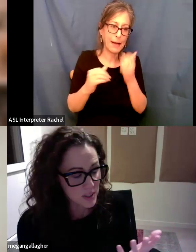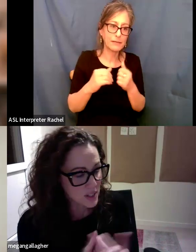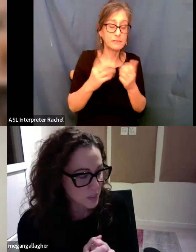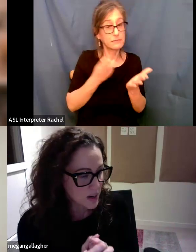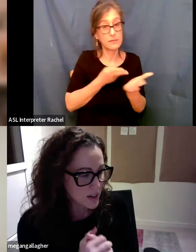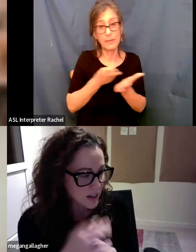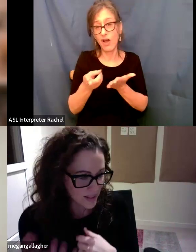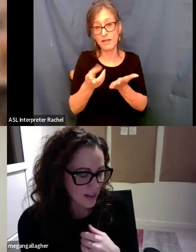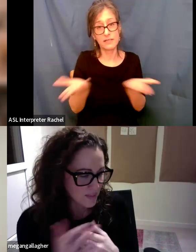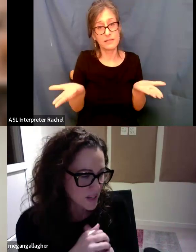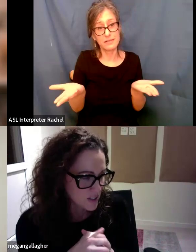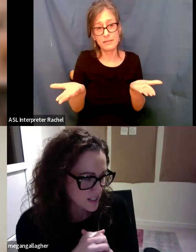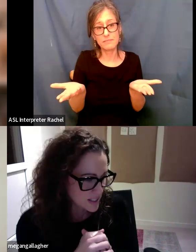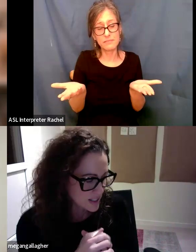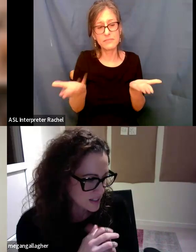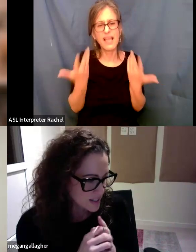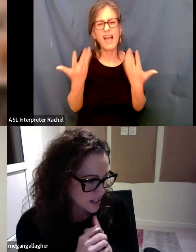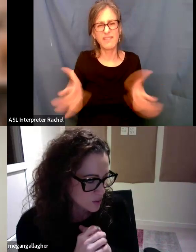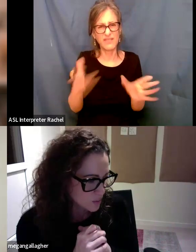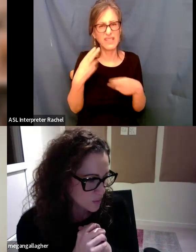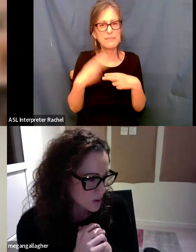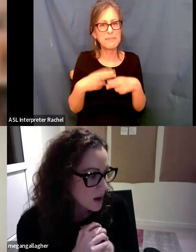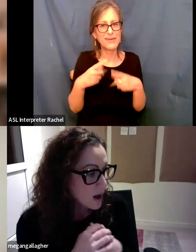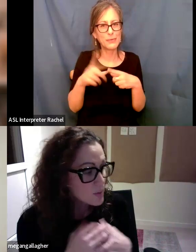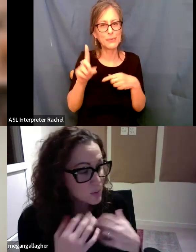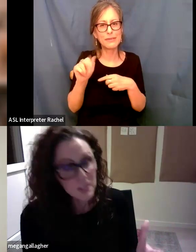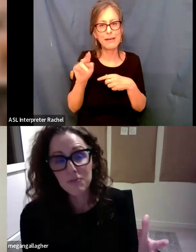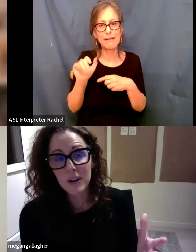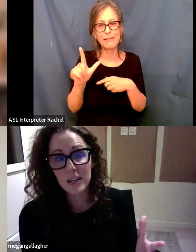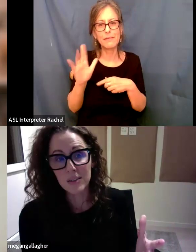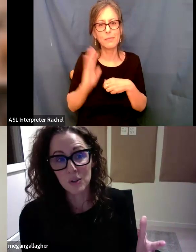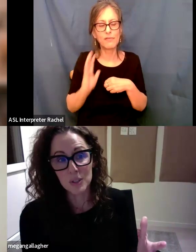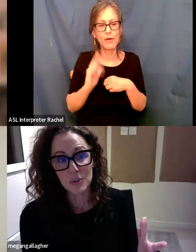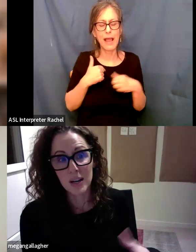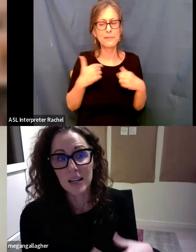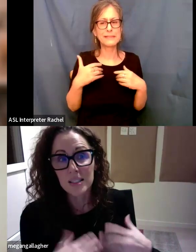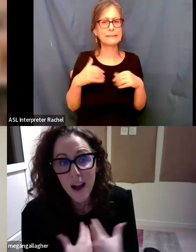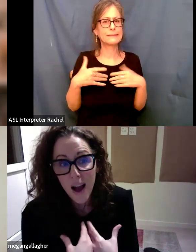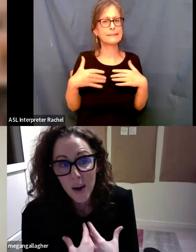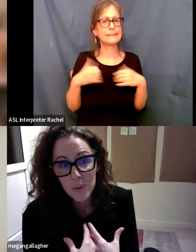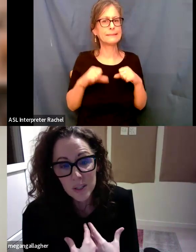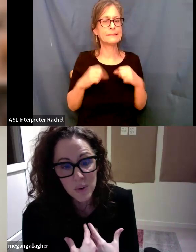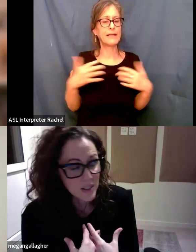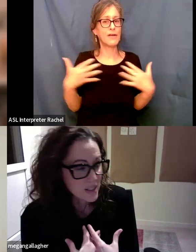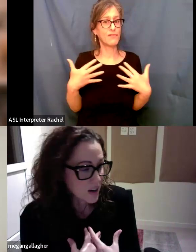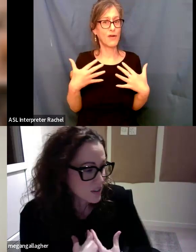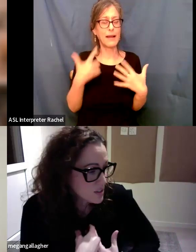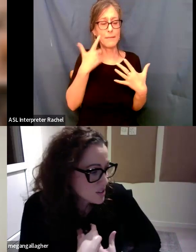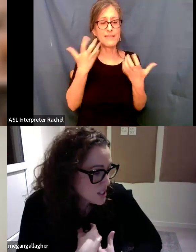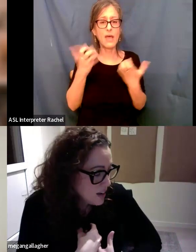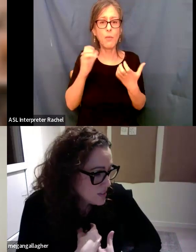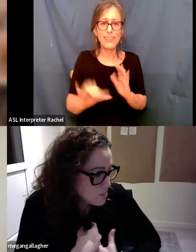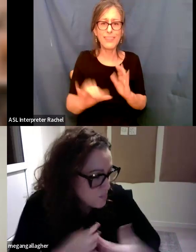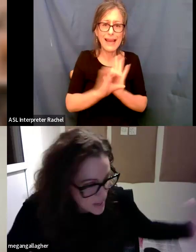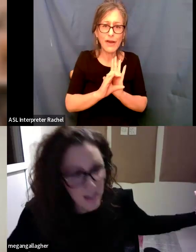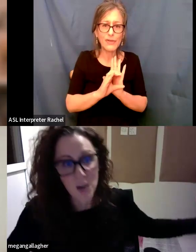be totally transparent, I've mentioned this to Daniel before, I was really afraid a little bit to write it because I really wanted this character to